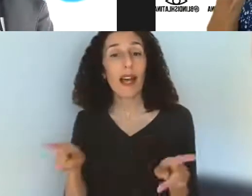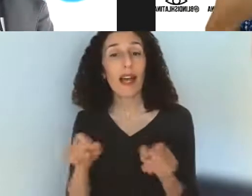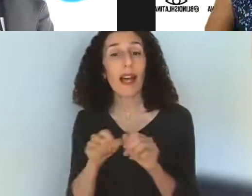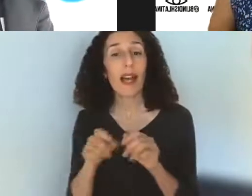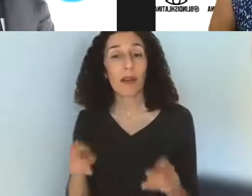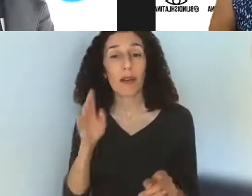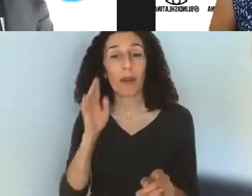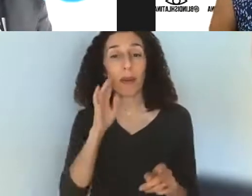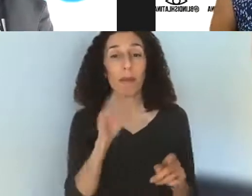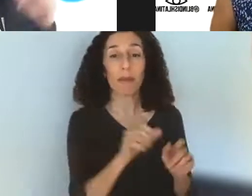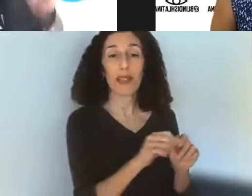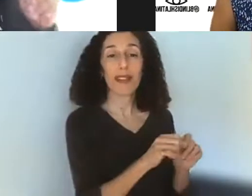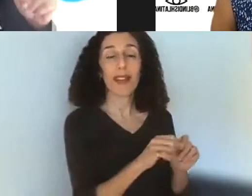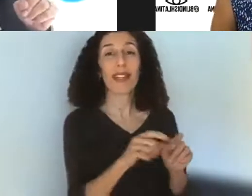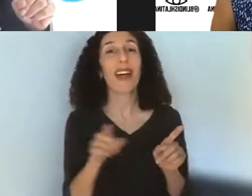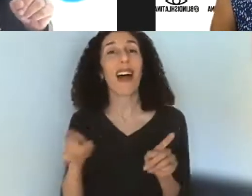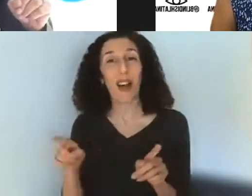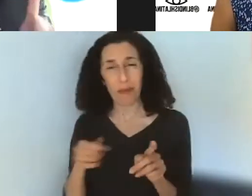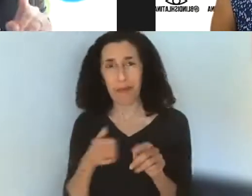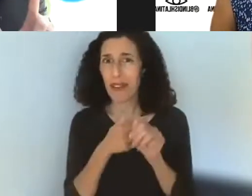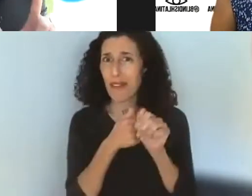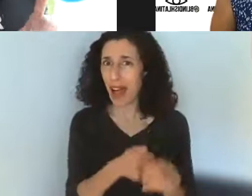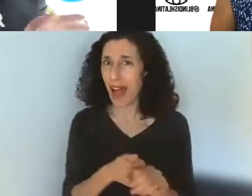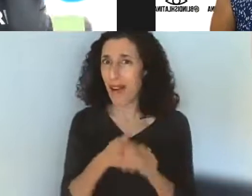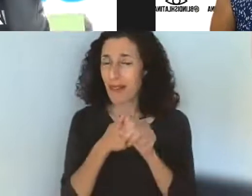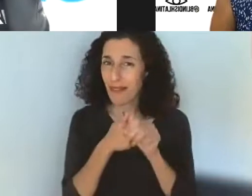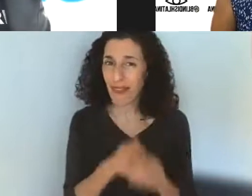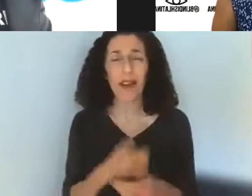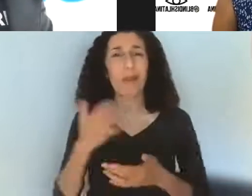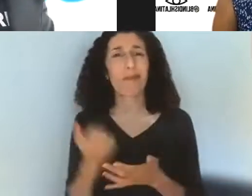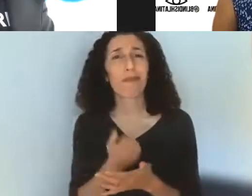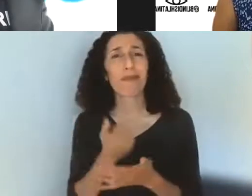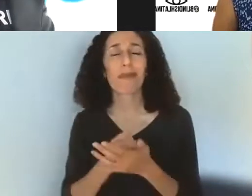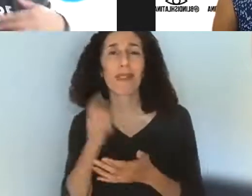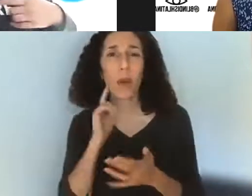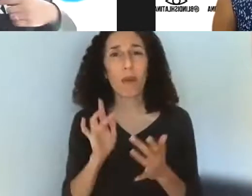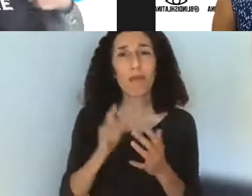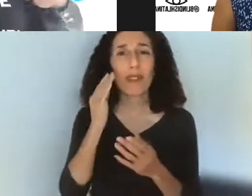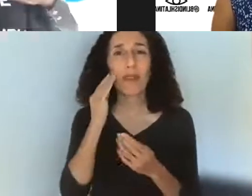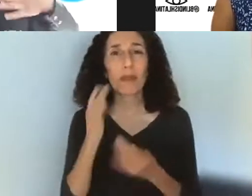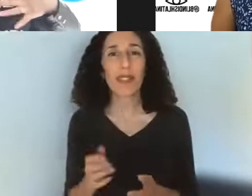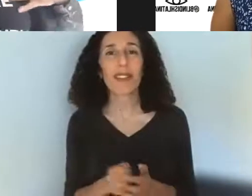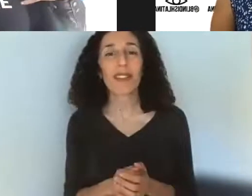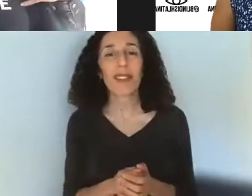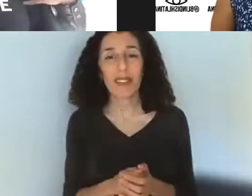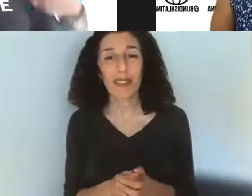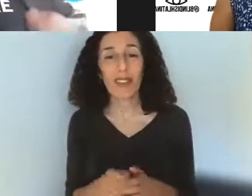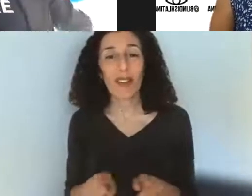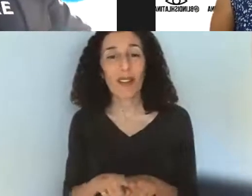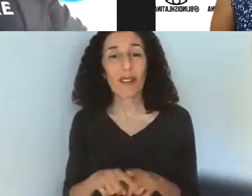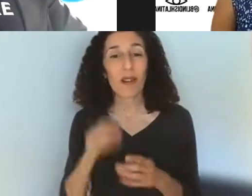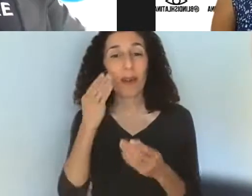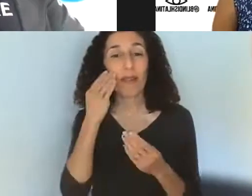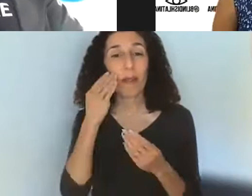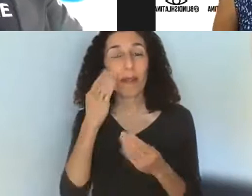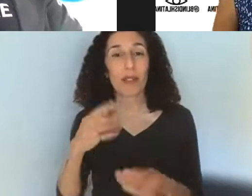sure that you follow that. And then also I want to drop off some information for the t-shirt that I have. It says the